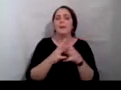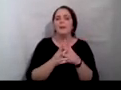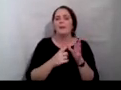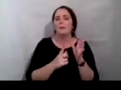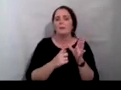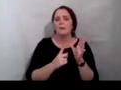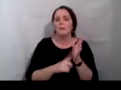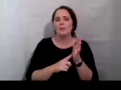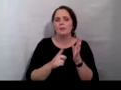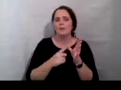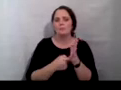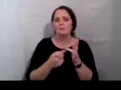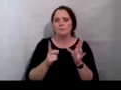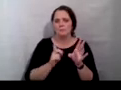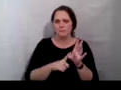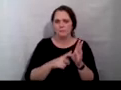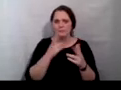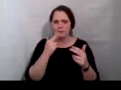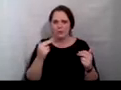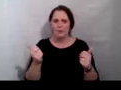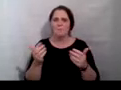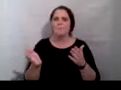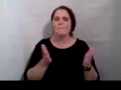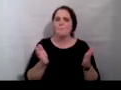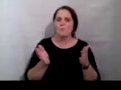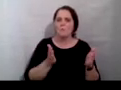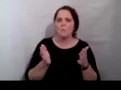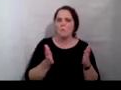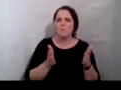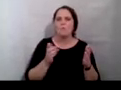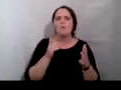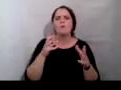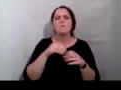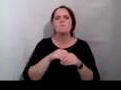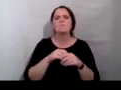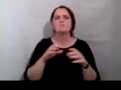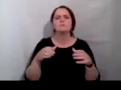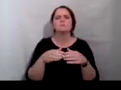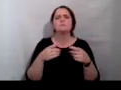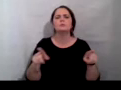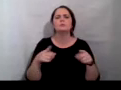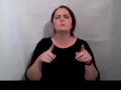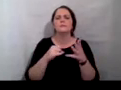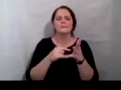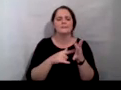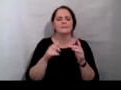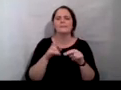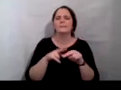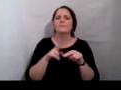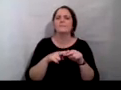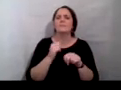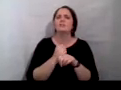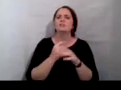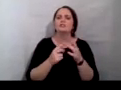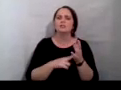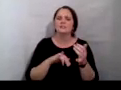Yawalarroy's songwriter, performer and member of the musical group I'm sure you've all heard of called the Stiff Gins, who've been around for